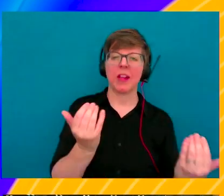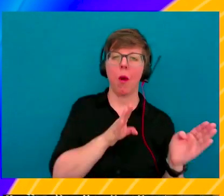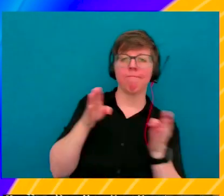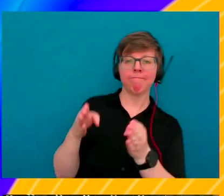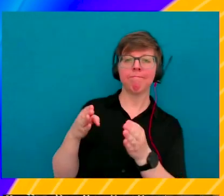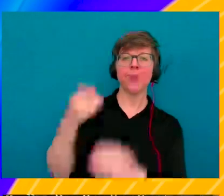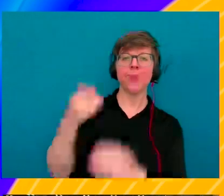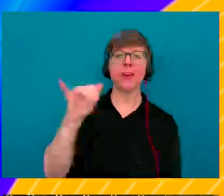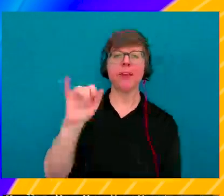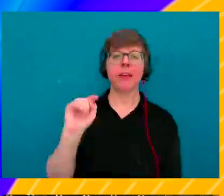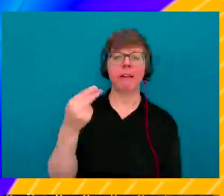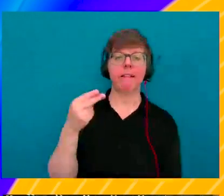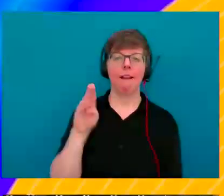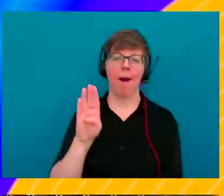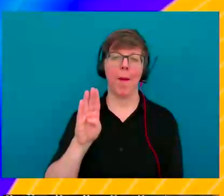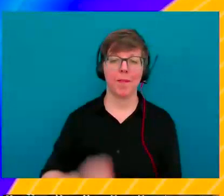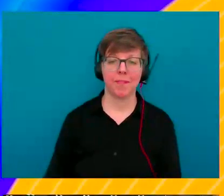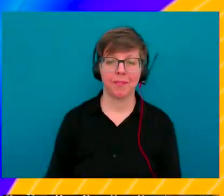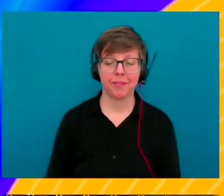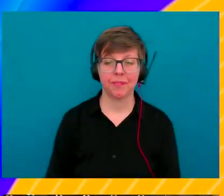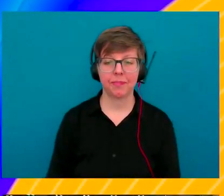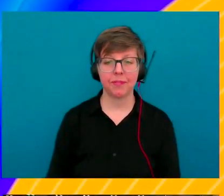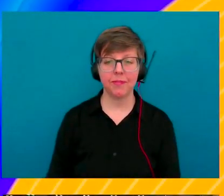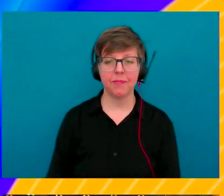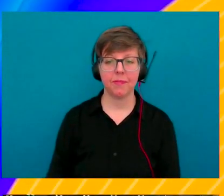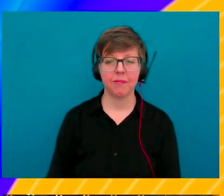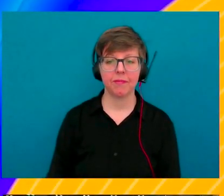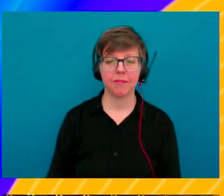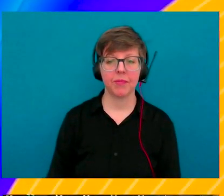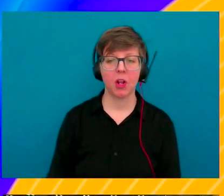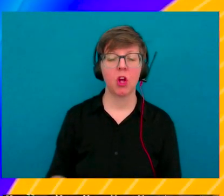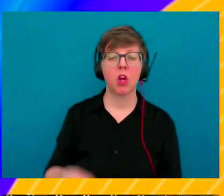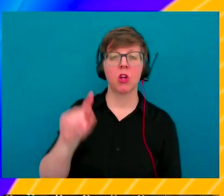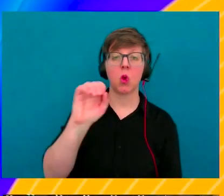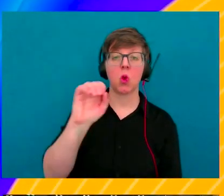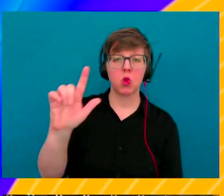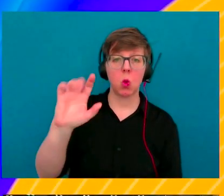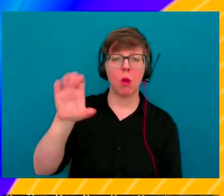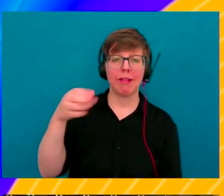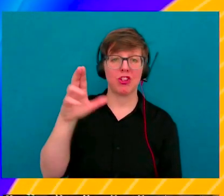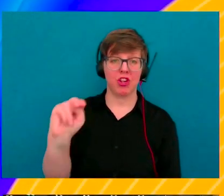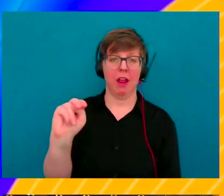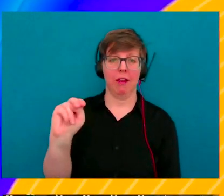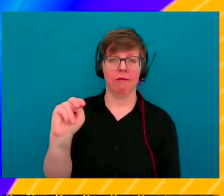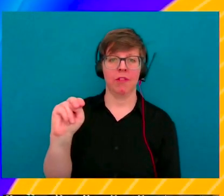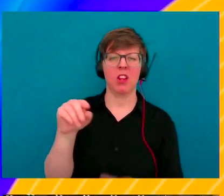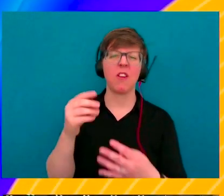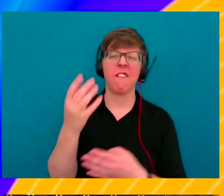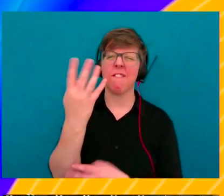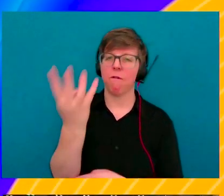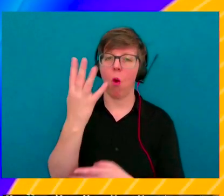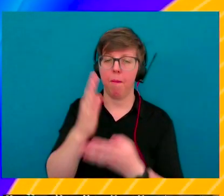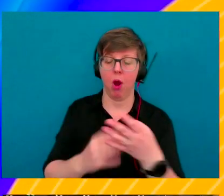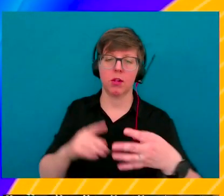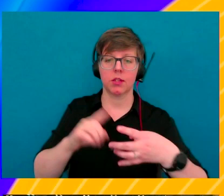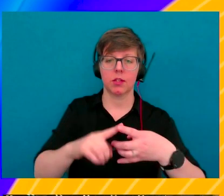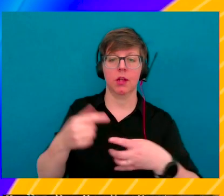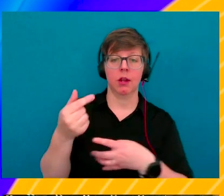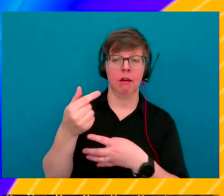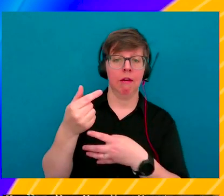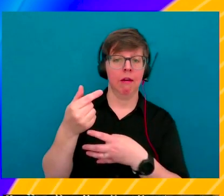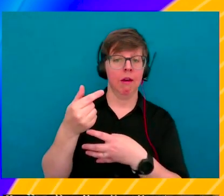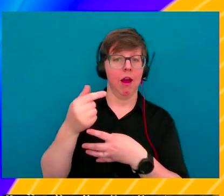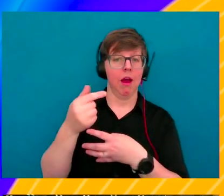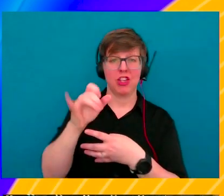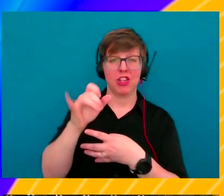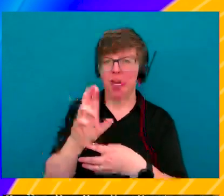we mentioned, toolchain is one of the 4 pieces that make up a project, and so right now we have a Jira integration, GitHub integration, and we've got a